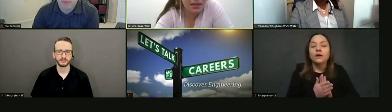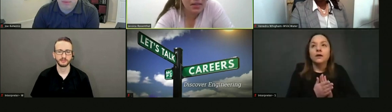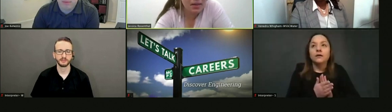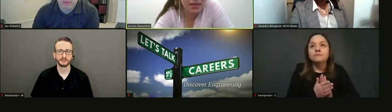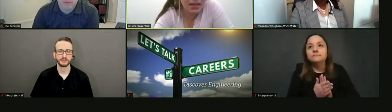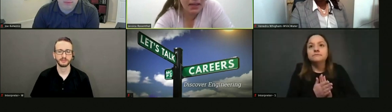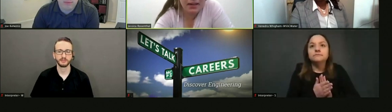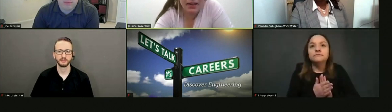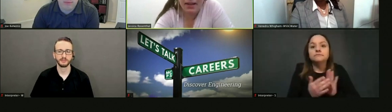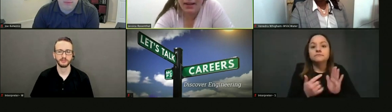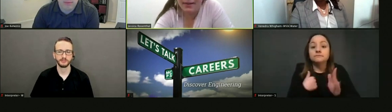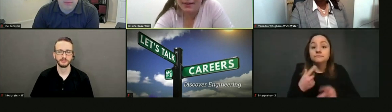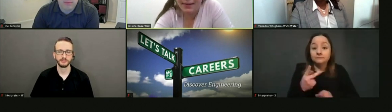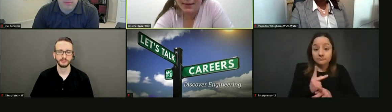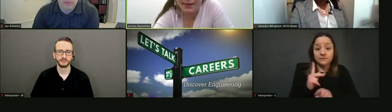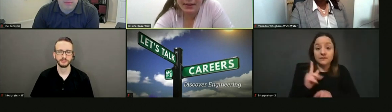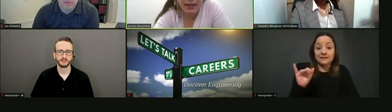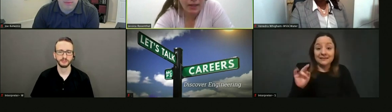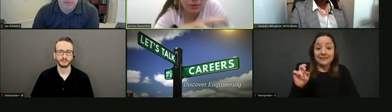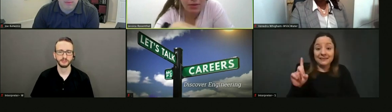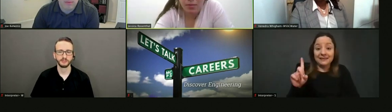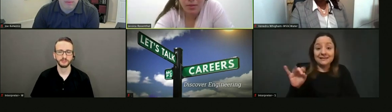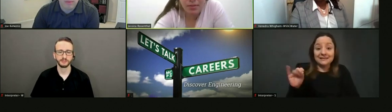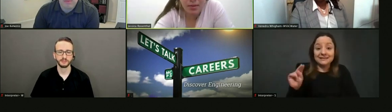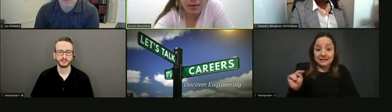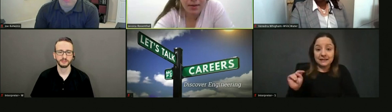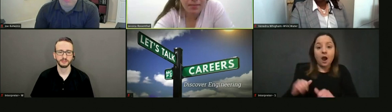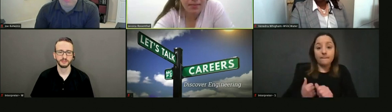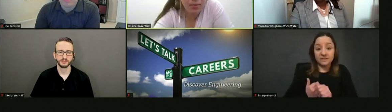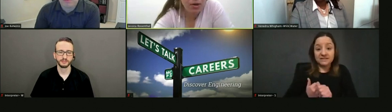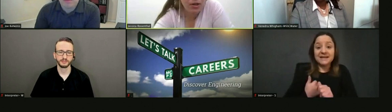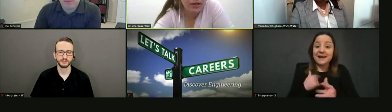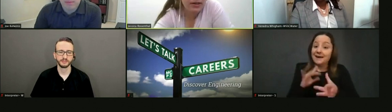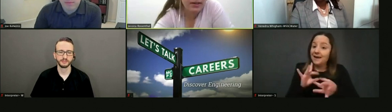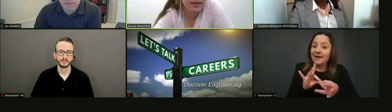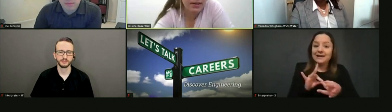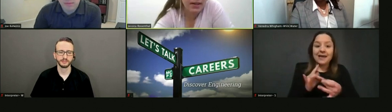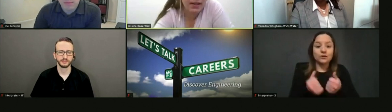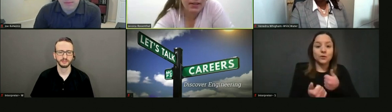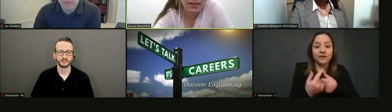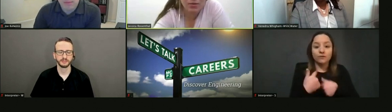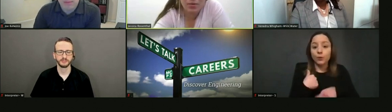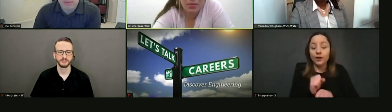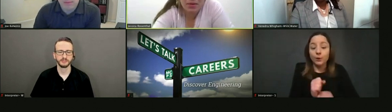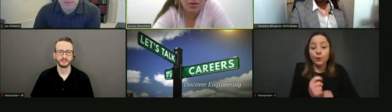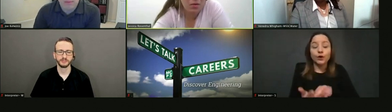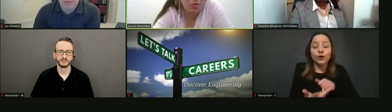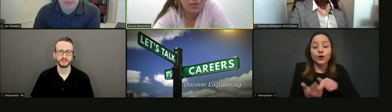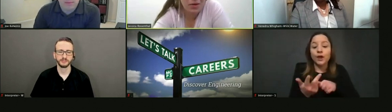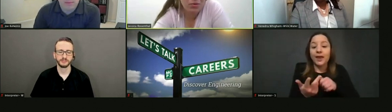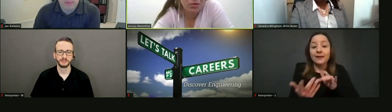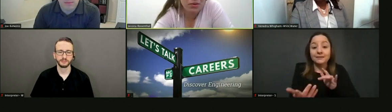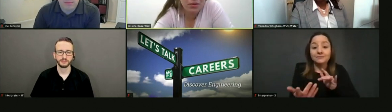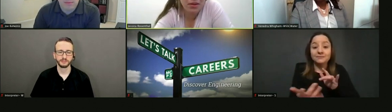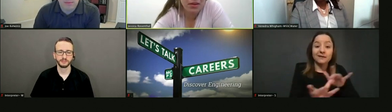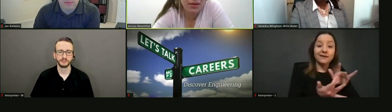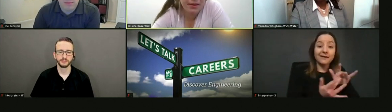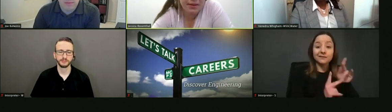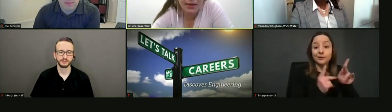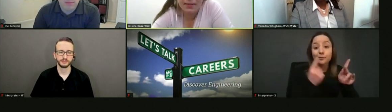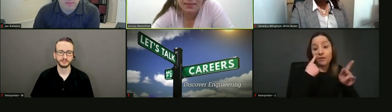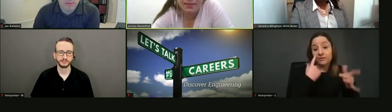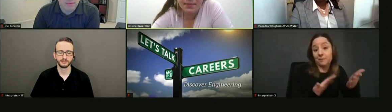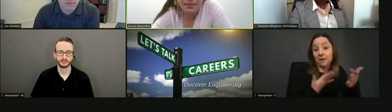I keep my LinkedIn up to date and connect with all the people at my work and connect with people that would be cool to